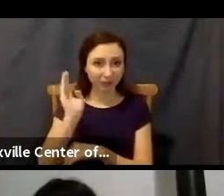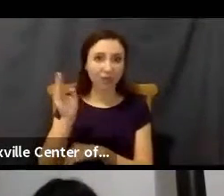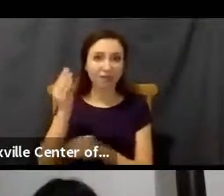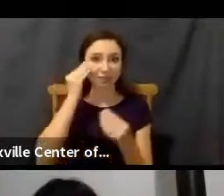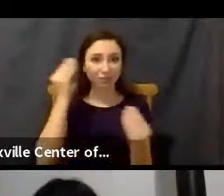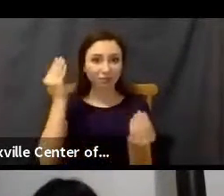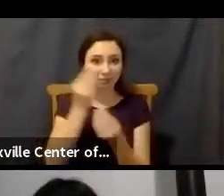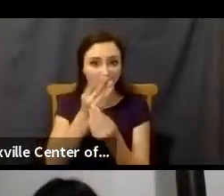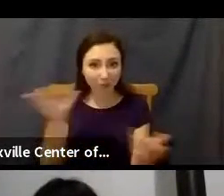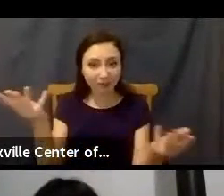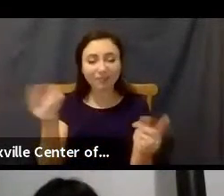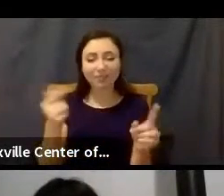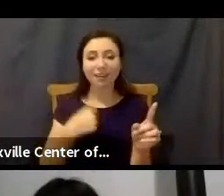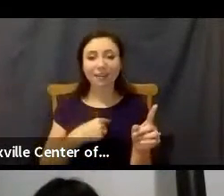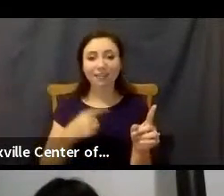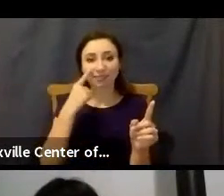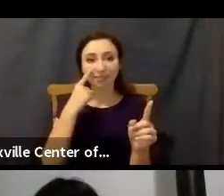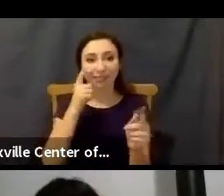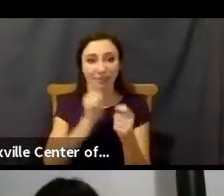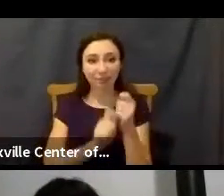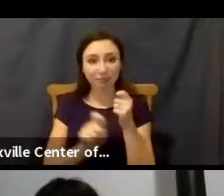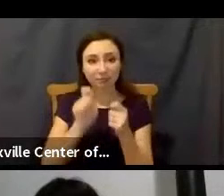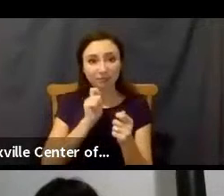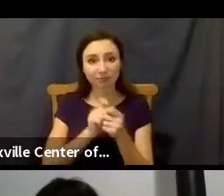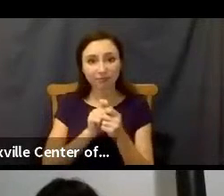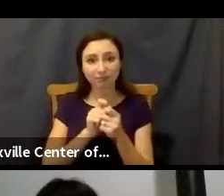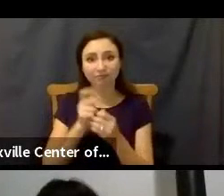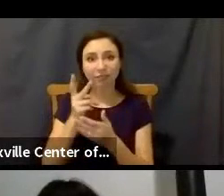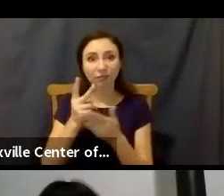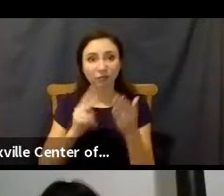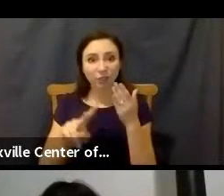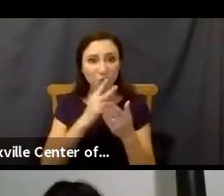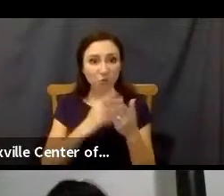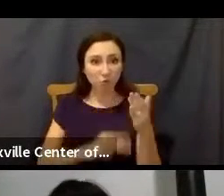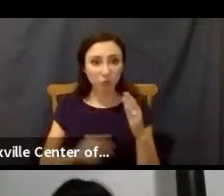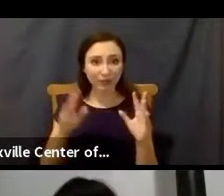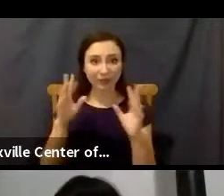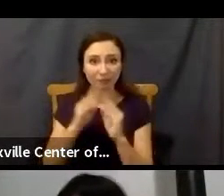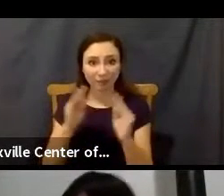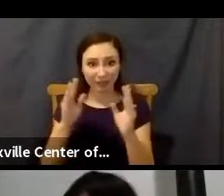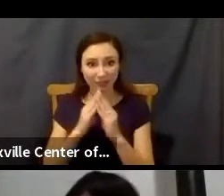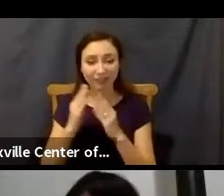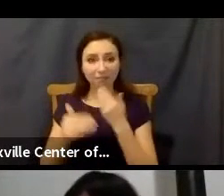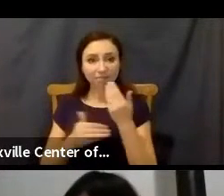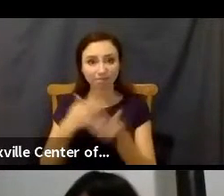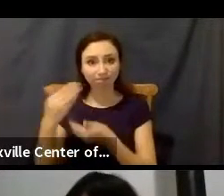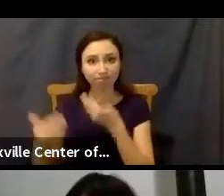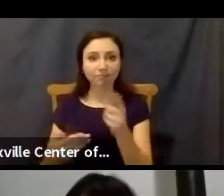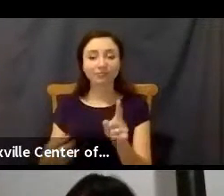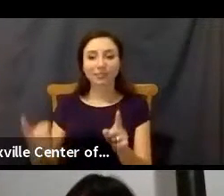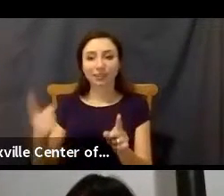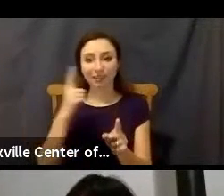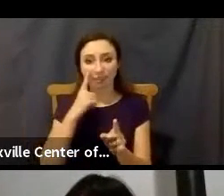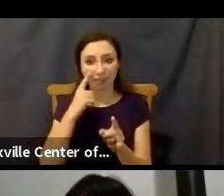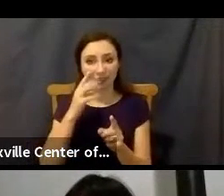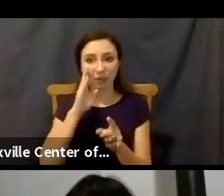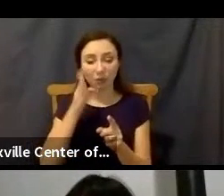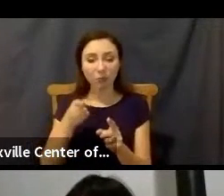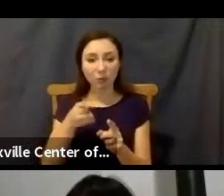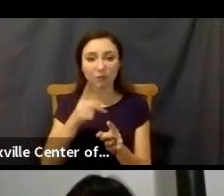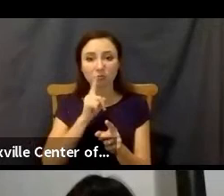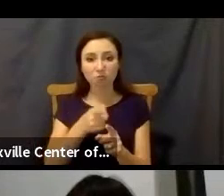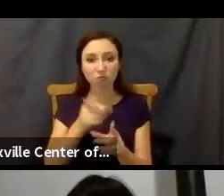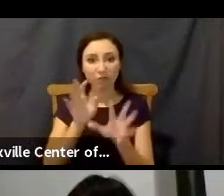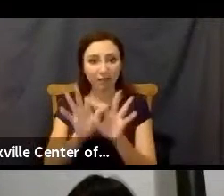know, particularly with us on an every other week meeting cycle, that's going to continue. That's going to be